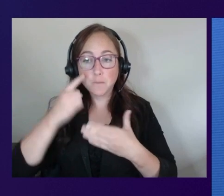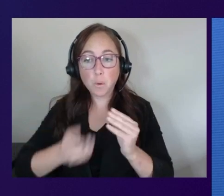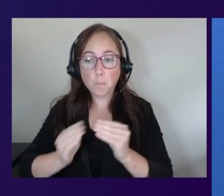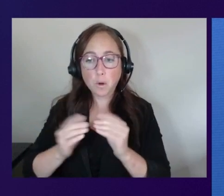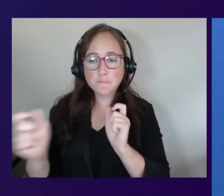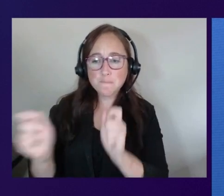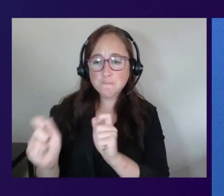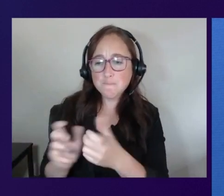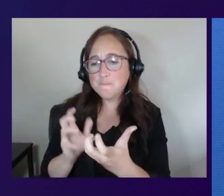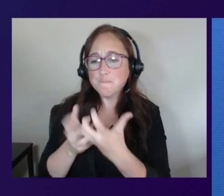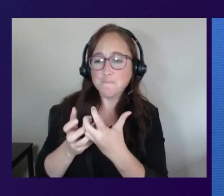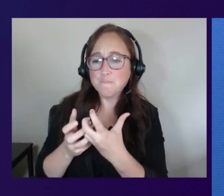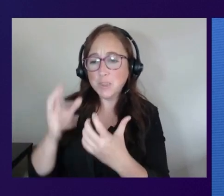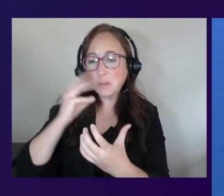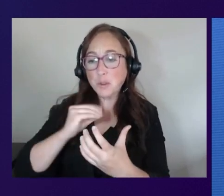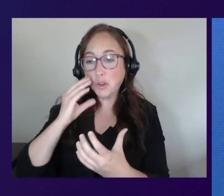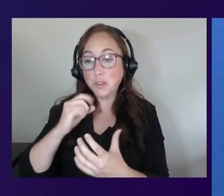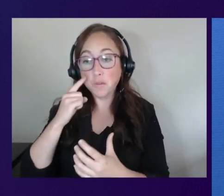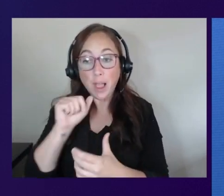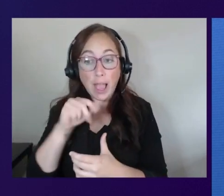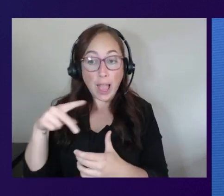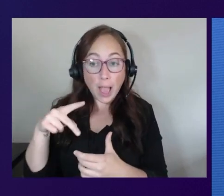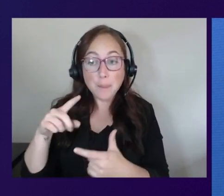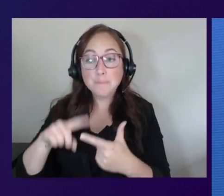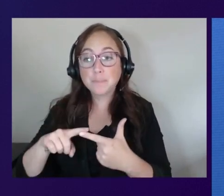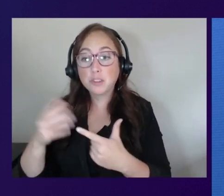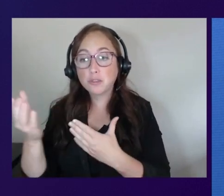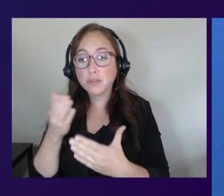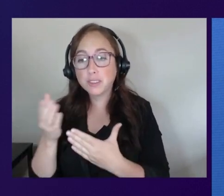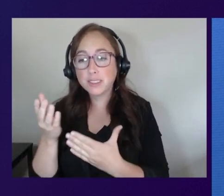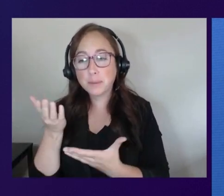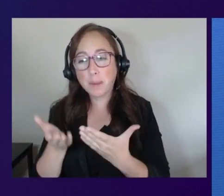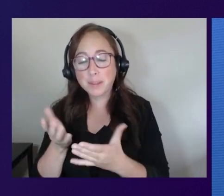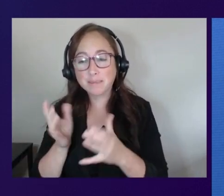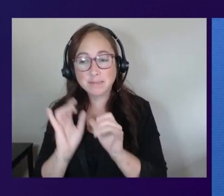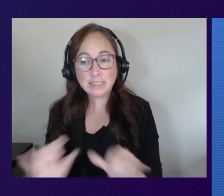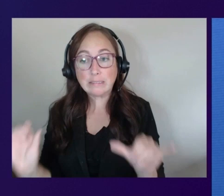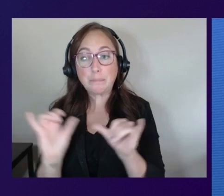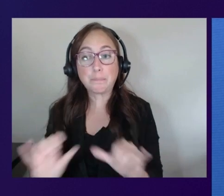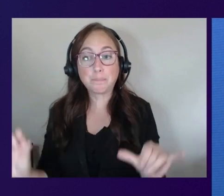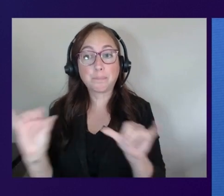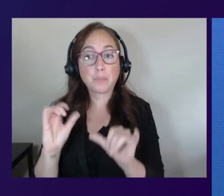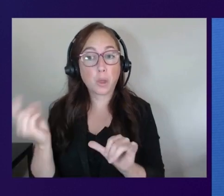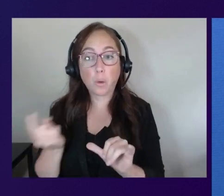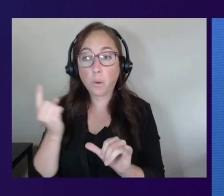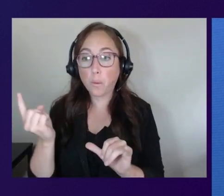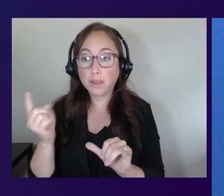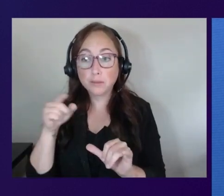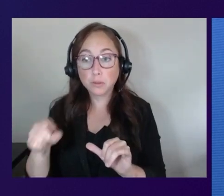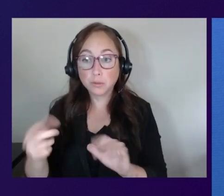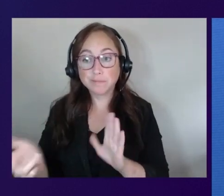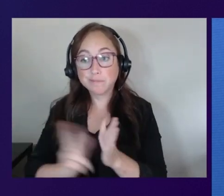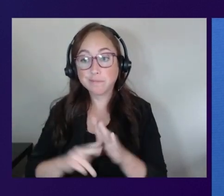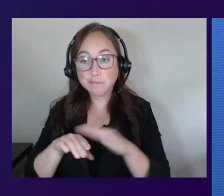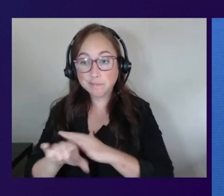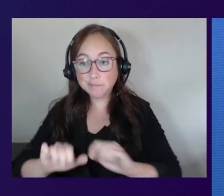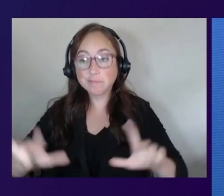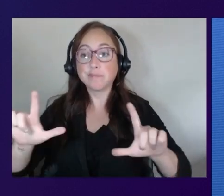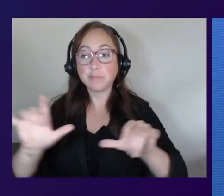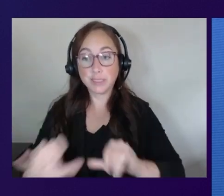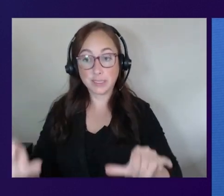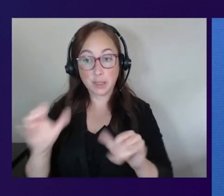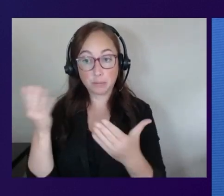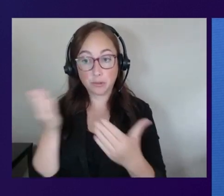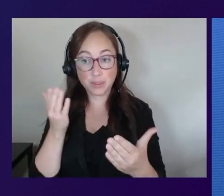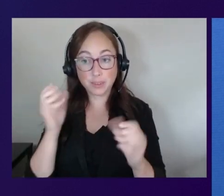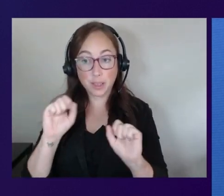terms of applications, services that are more or less the same every time you plug in, you're always getting the same experience, we can provide solutions like that as well.